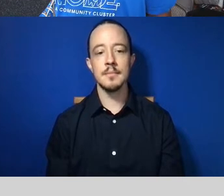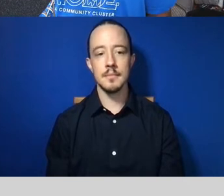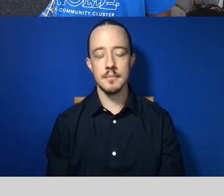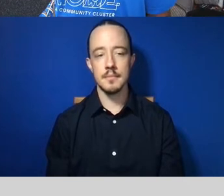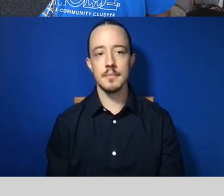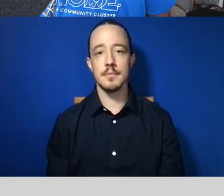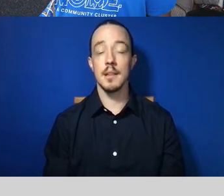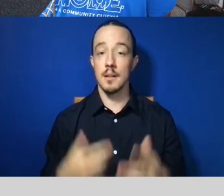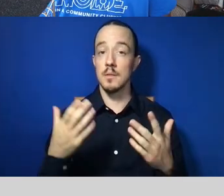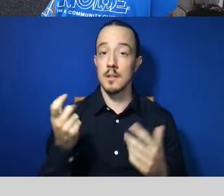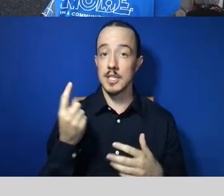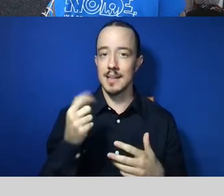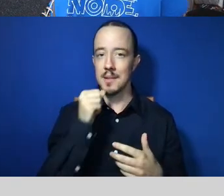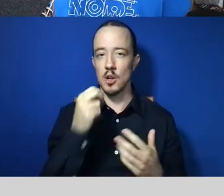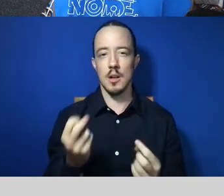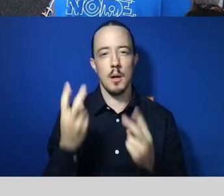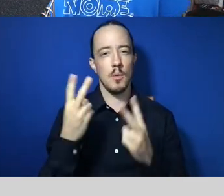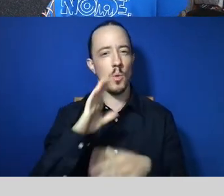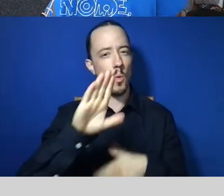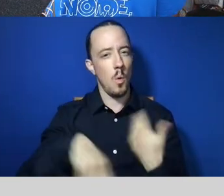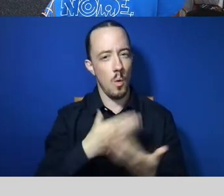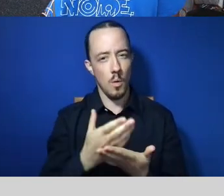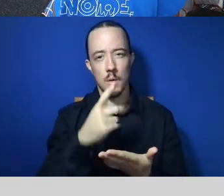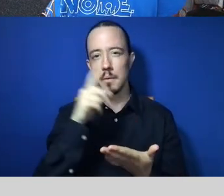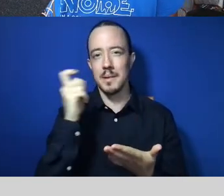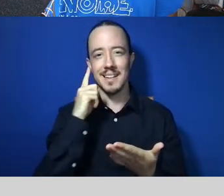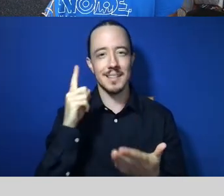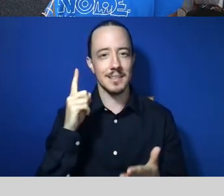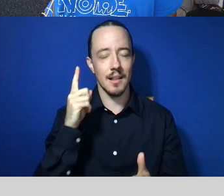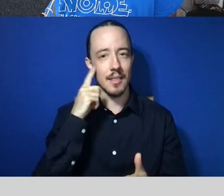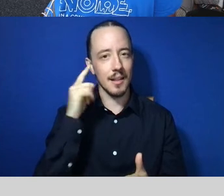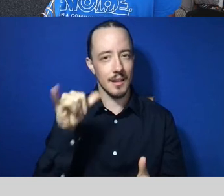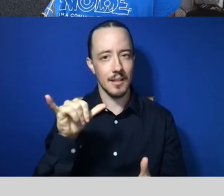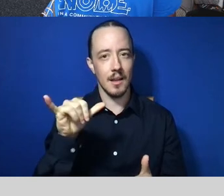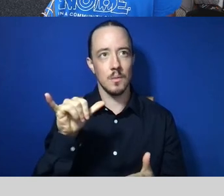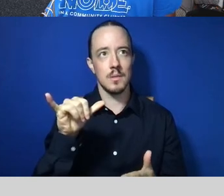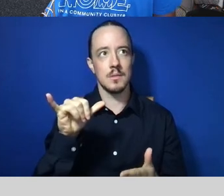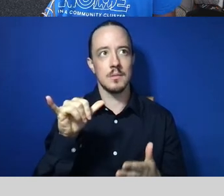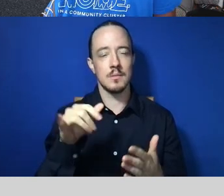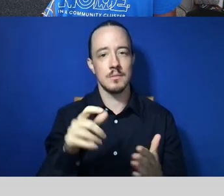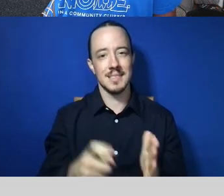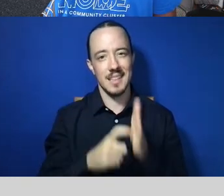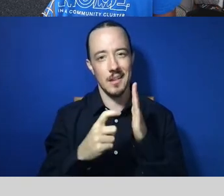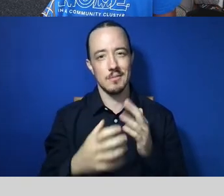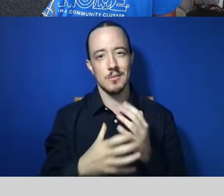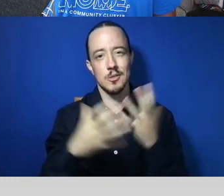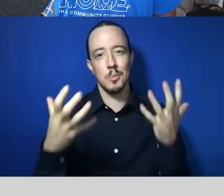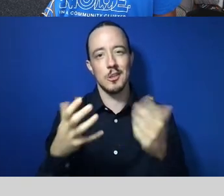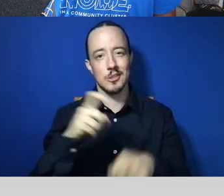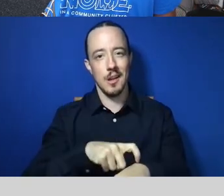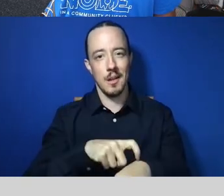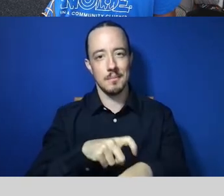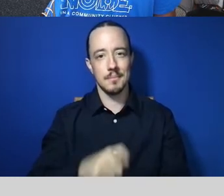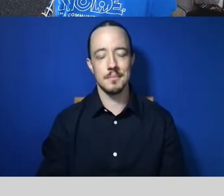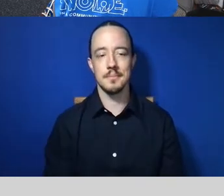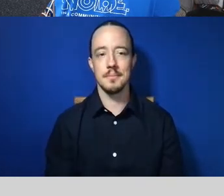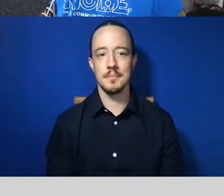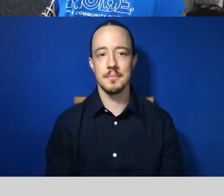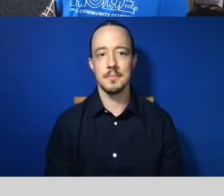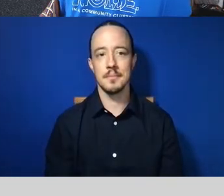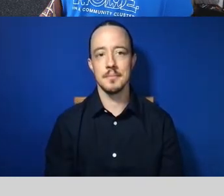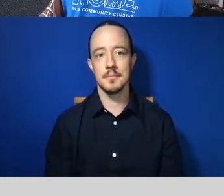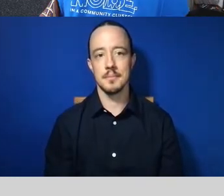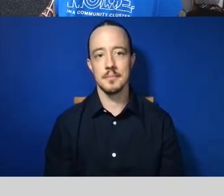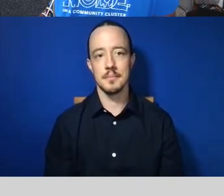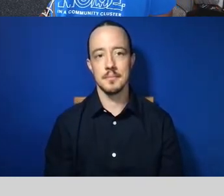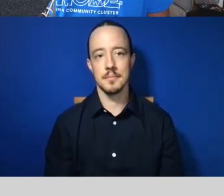that. And I'm not going to upload all of them, mostly because I think that would take a little bit of time.